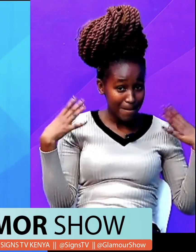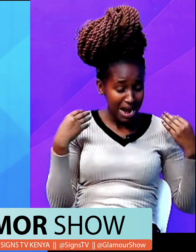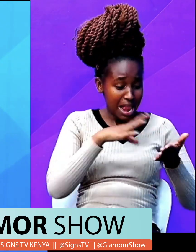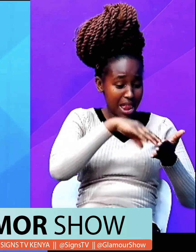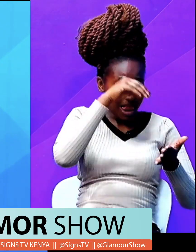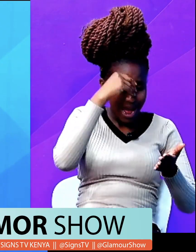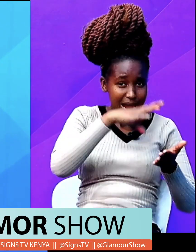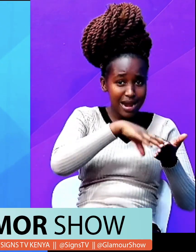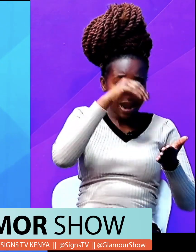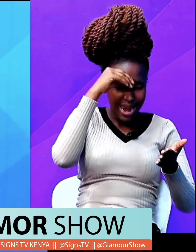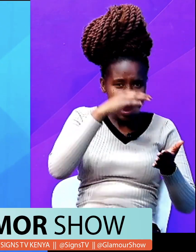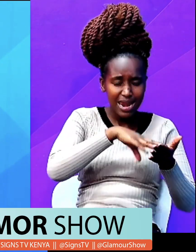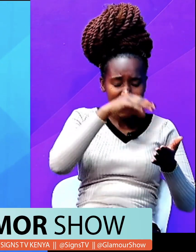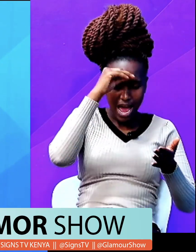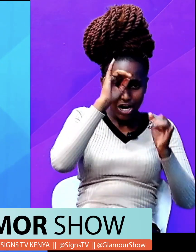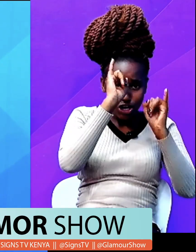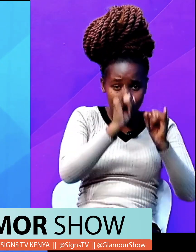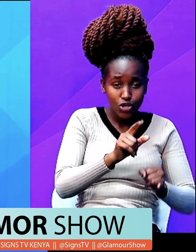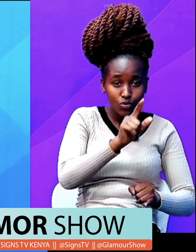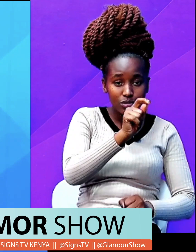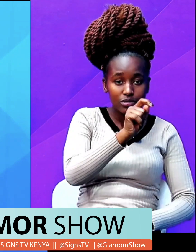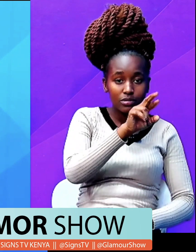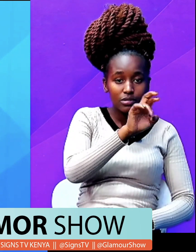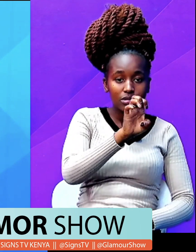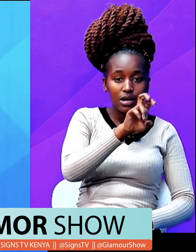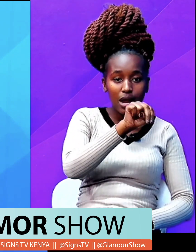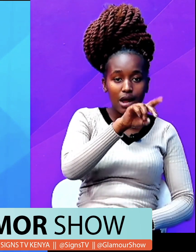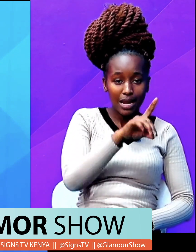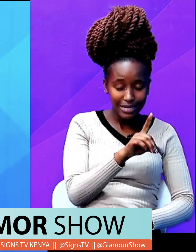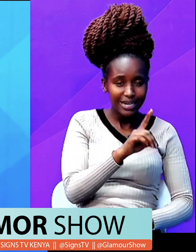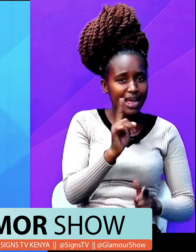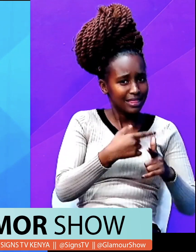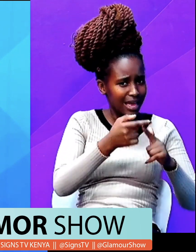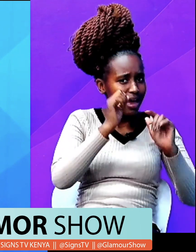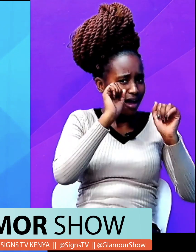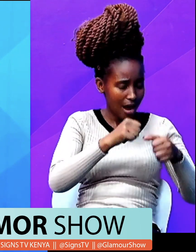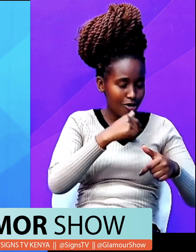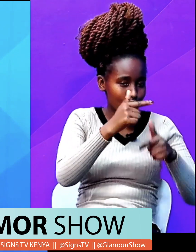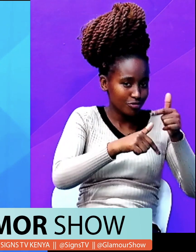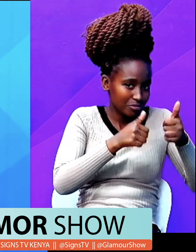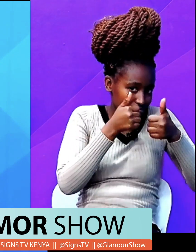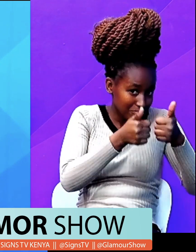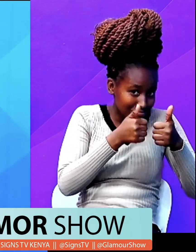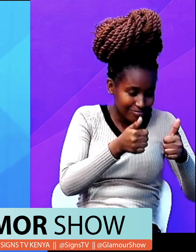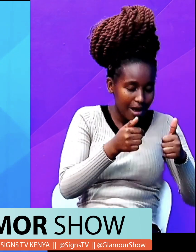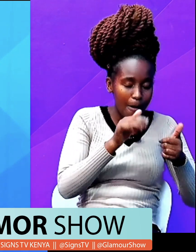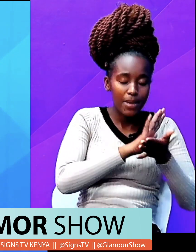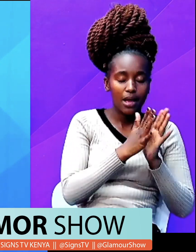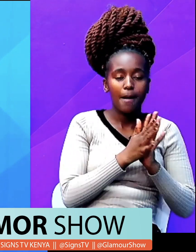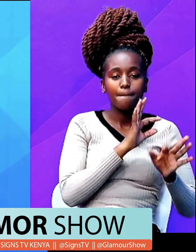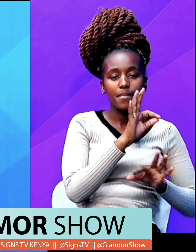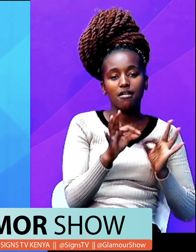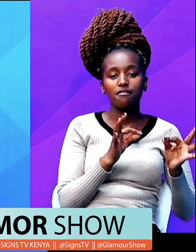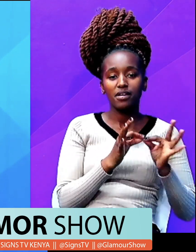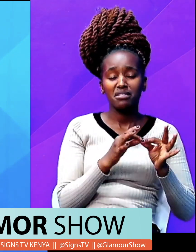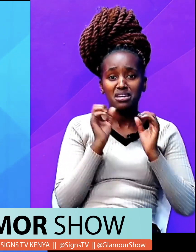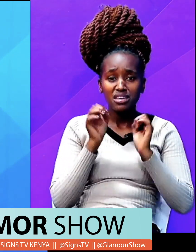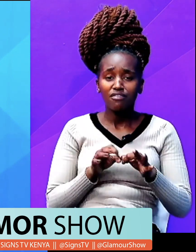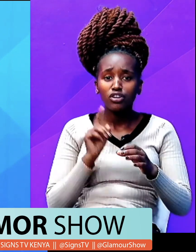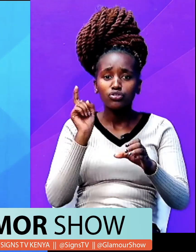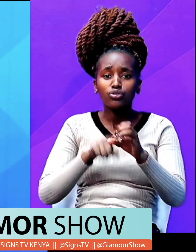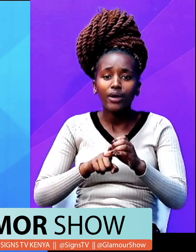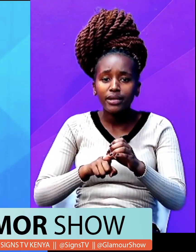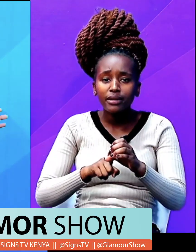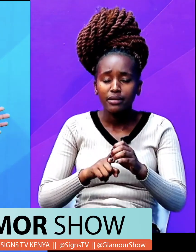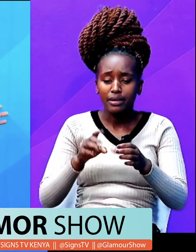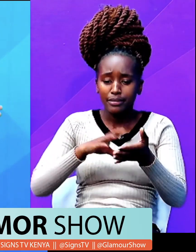new trends. So there's that also. That is something most people don't know. So you cannot just enroll and learn and